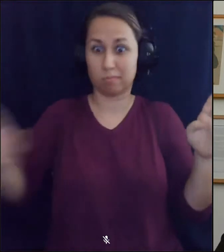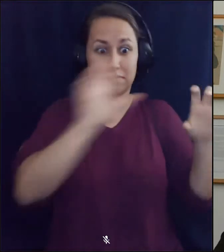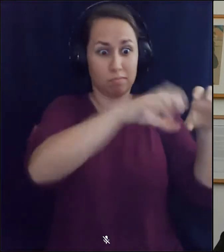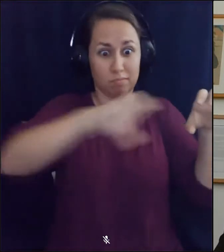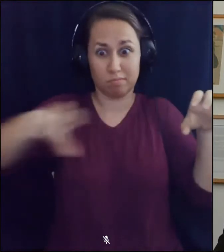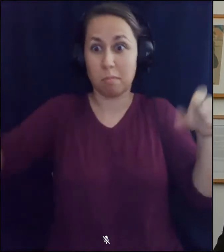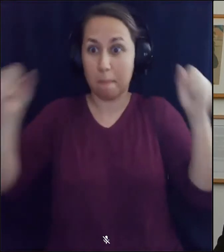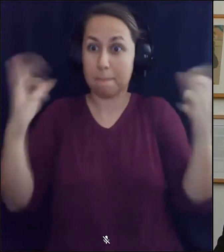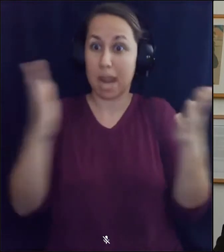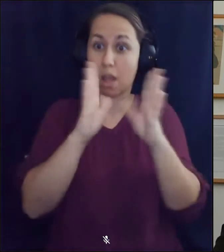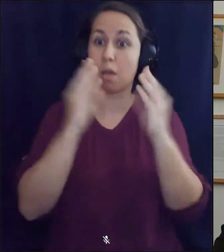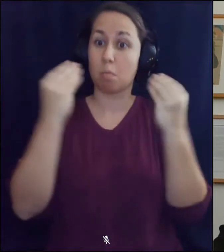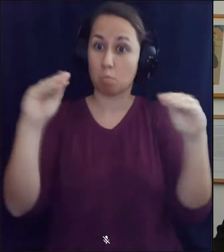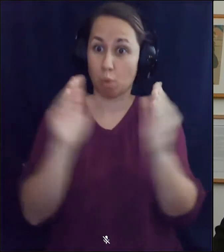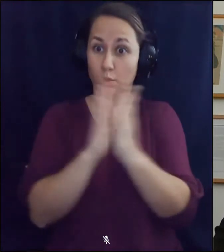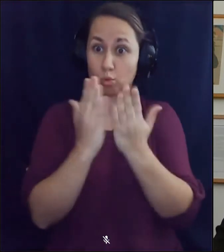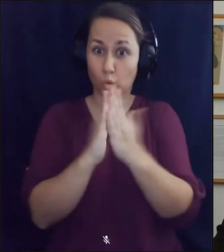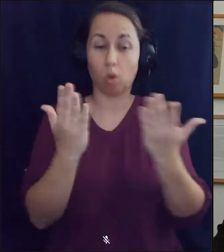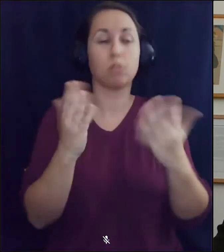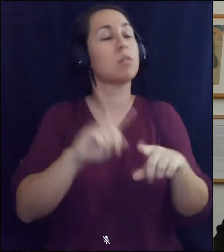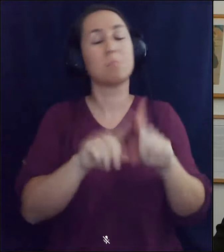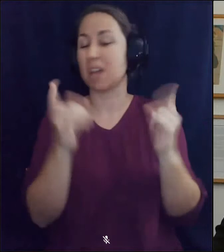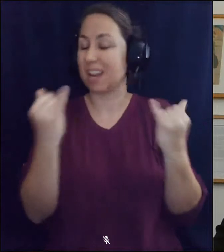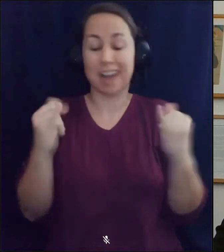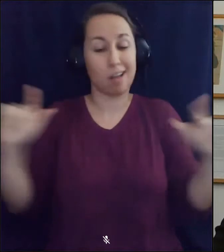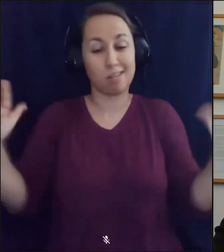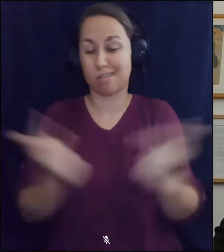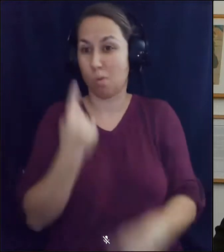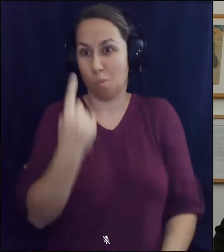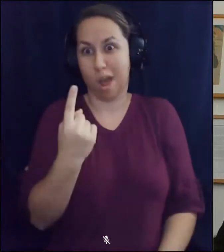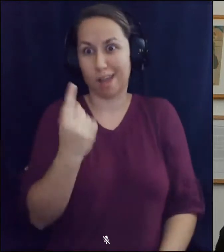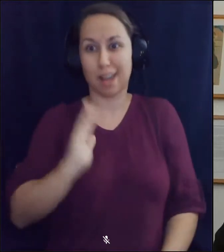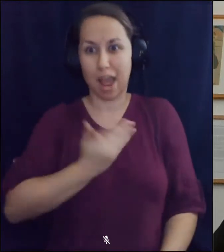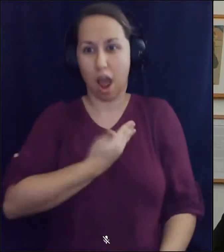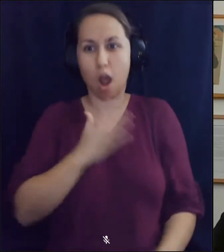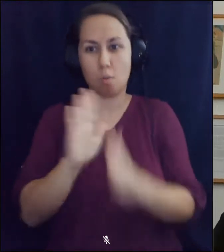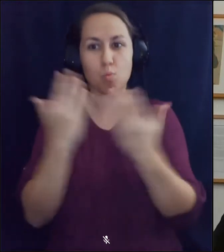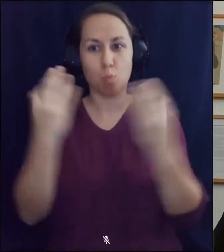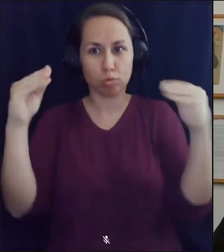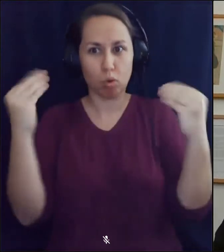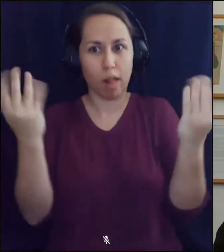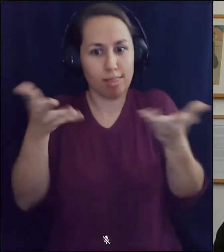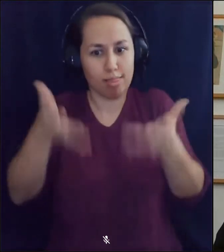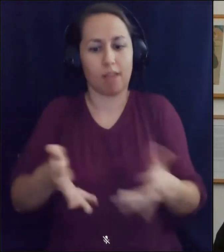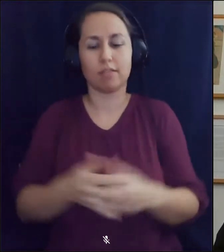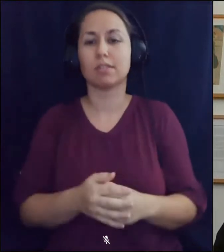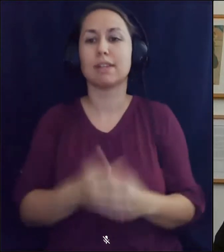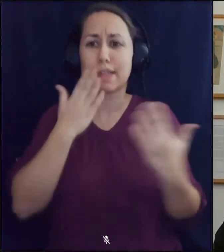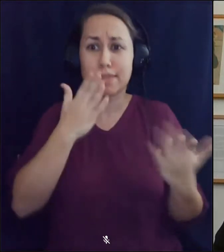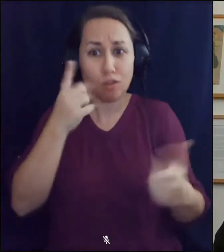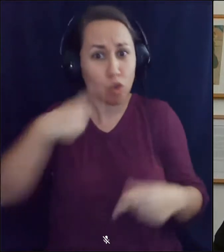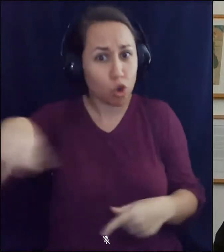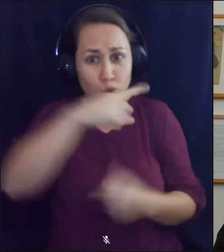years, the Strand is the sole survivor. We want to thank all of you for your support. Without our loyal community of book lovers, we wouldn't be